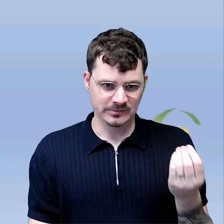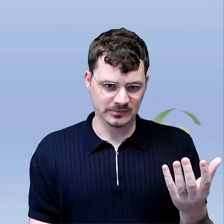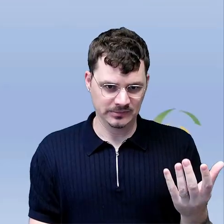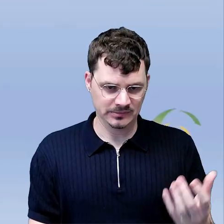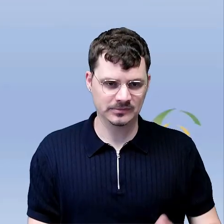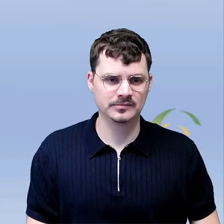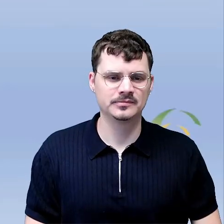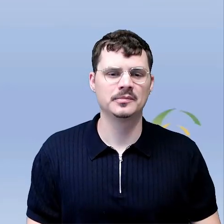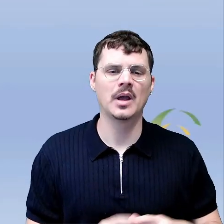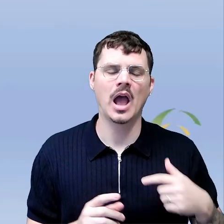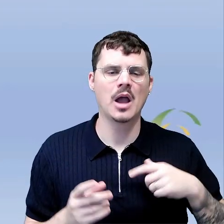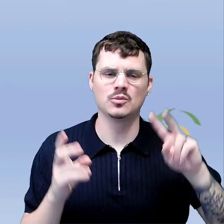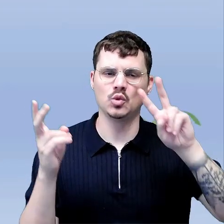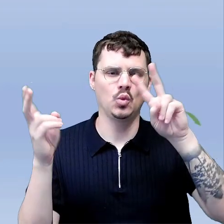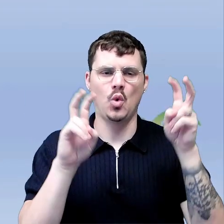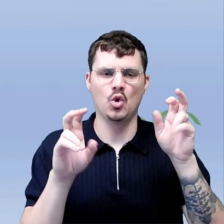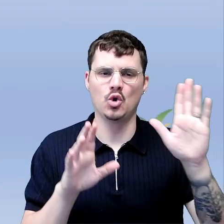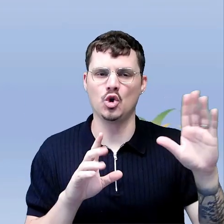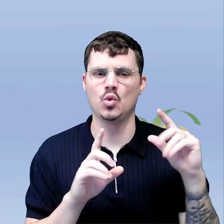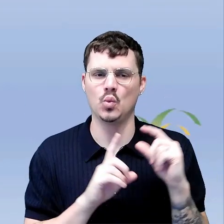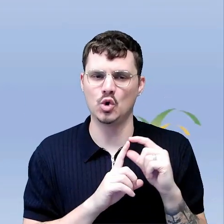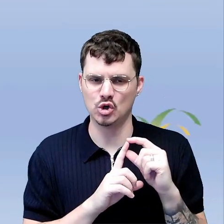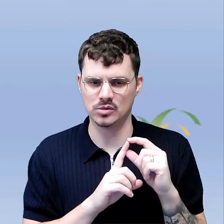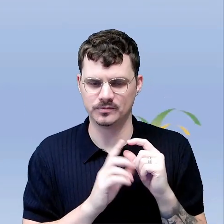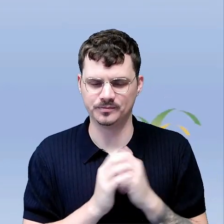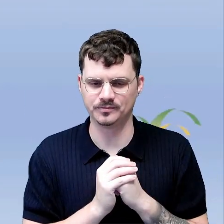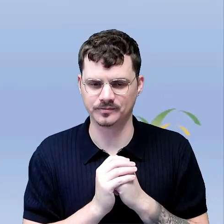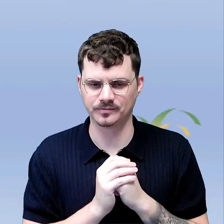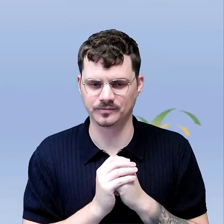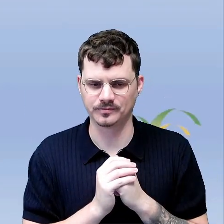advance, but I am quoting her words.